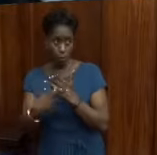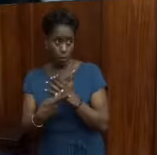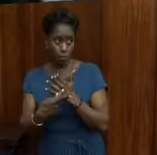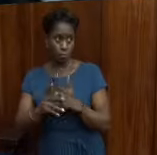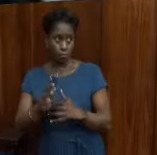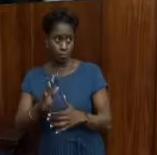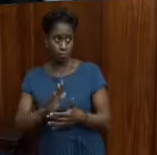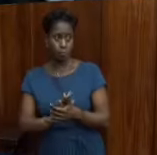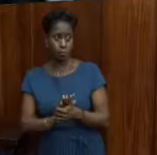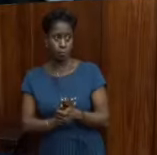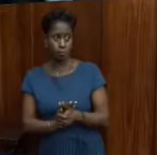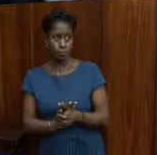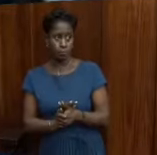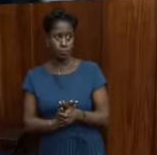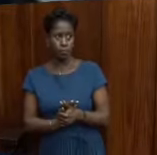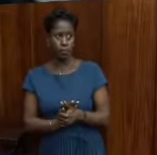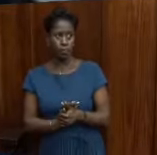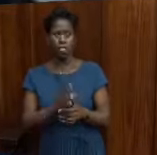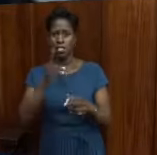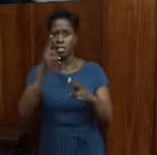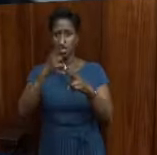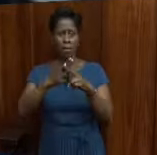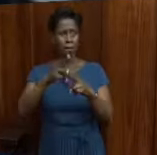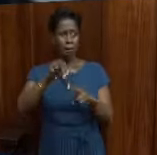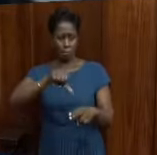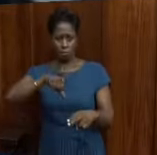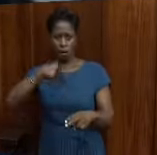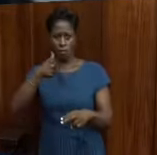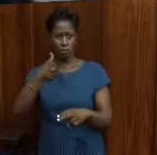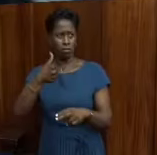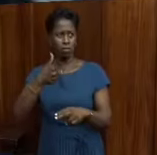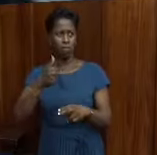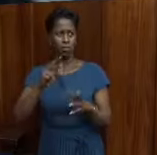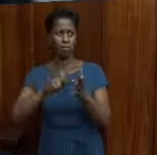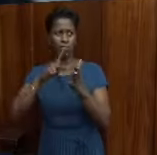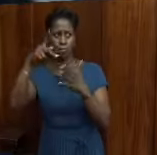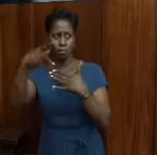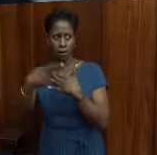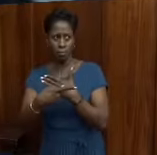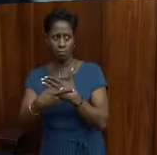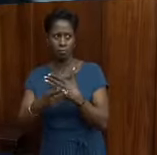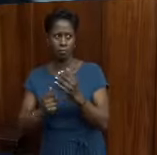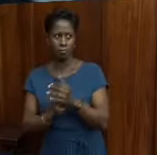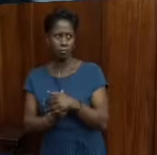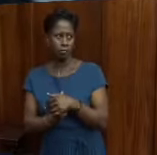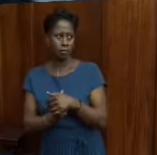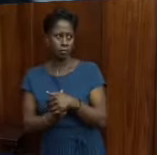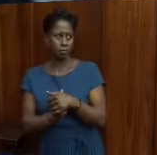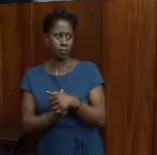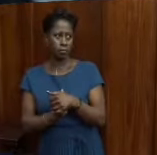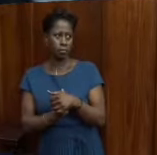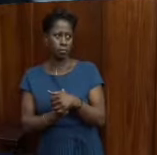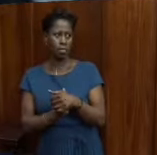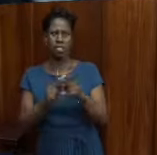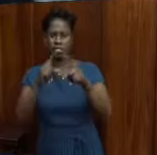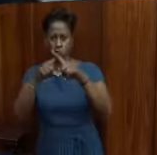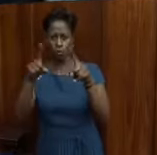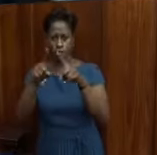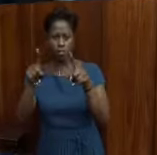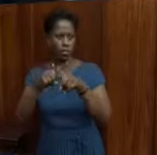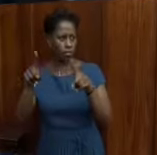Phase 3 of the PROUD targets the regularization of 6 unplanned settlements in Rockall, in Olean,